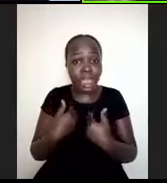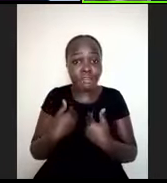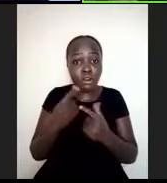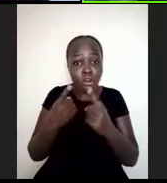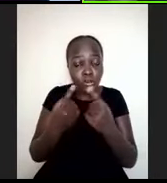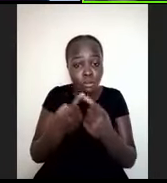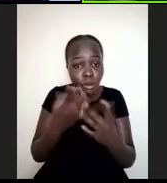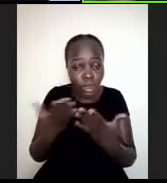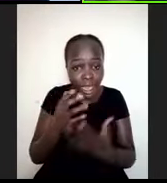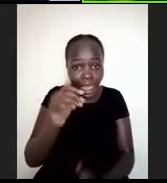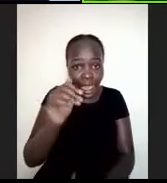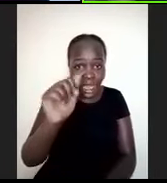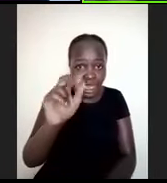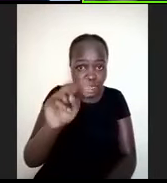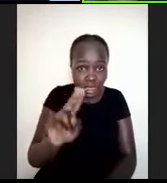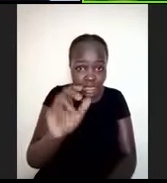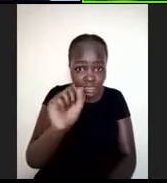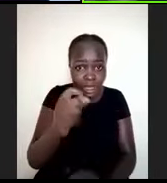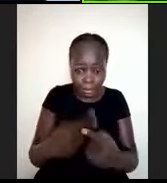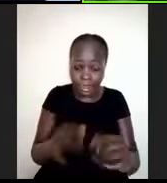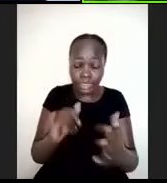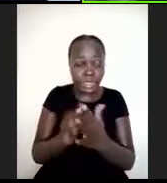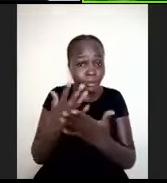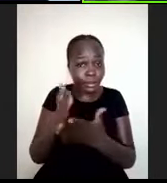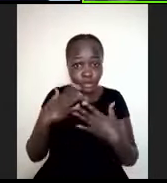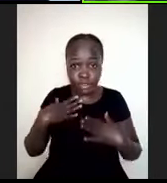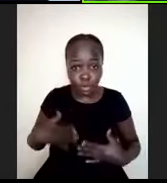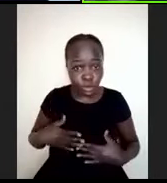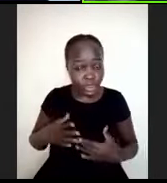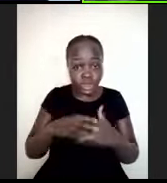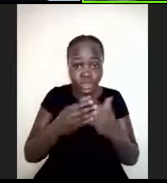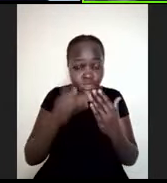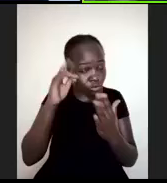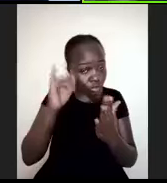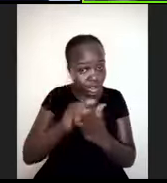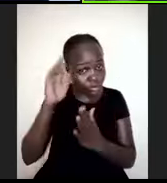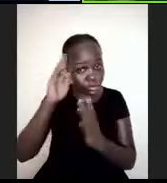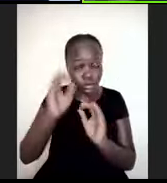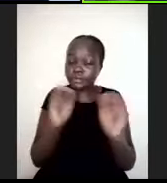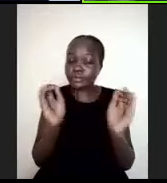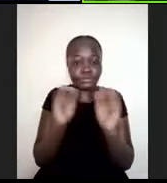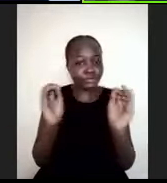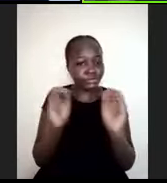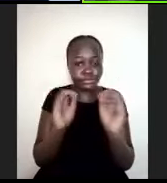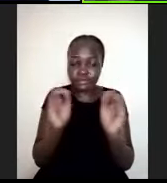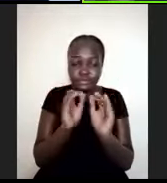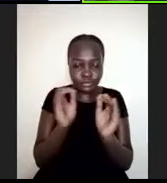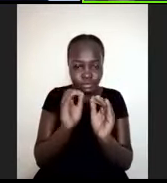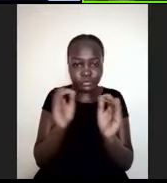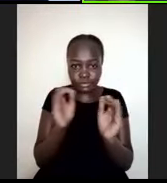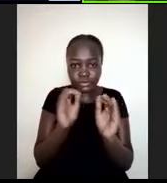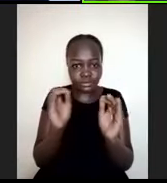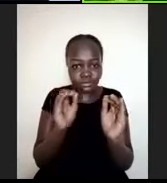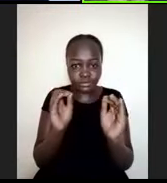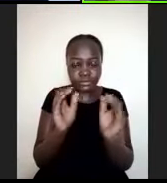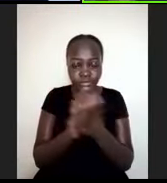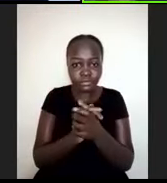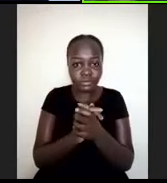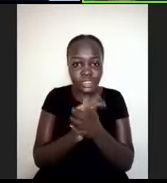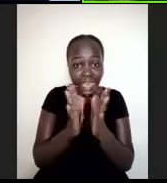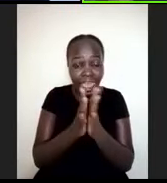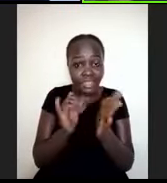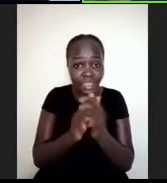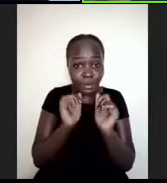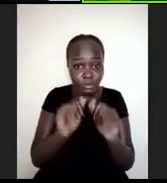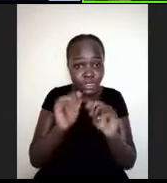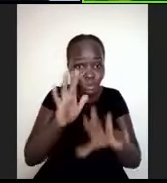But that part of the body was not created to have sexual relations. And this can even affect